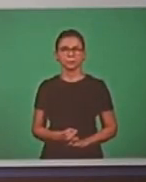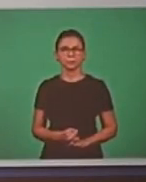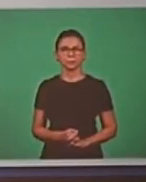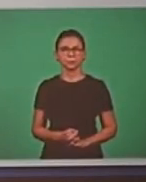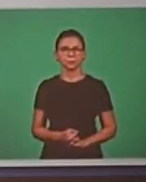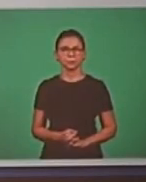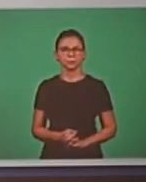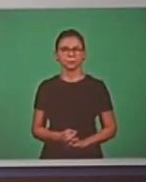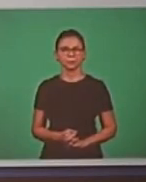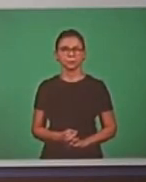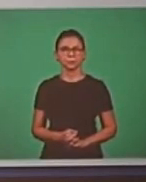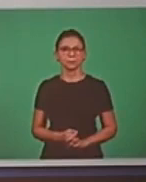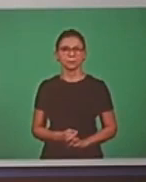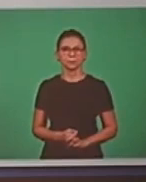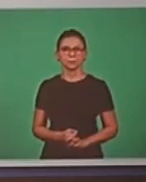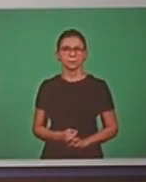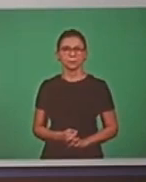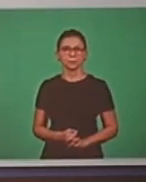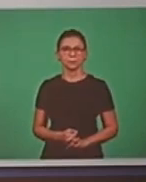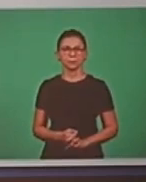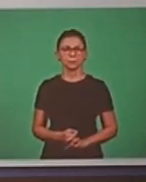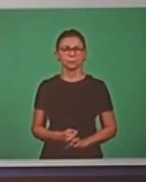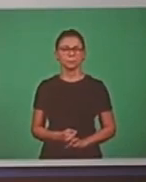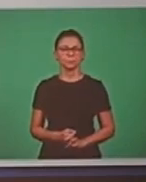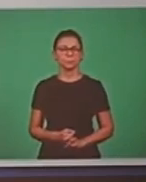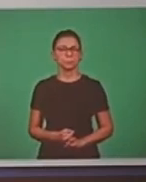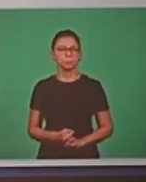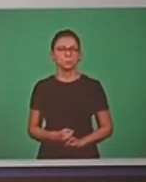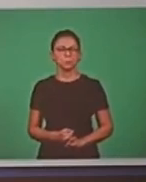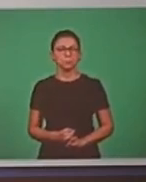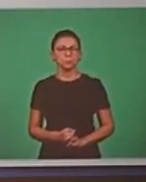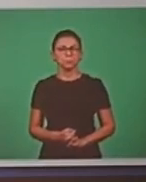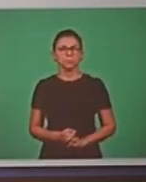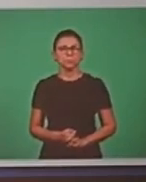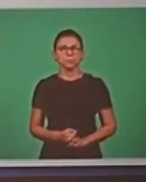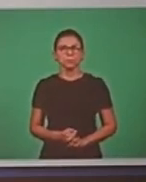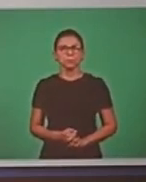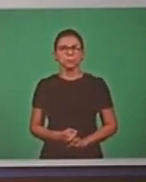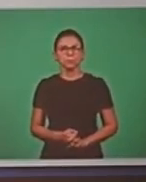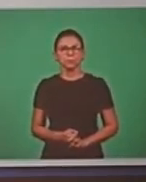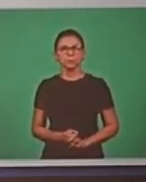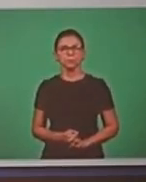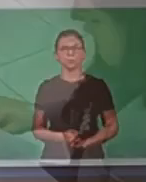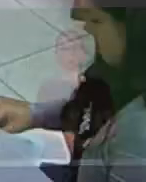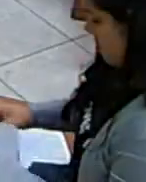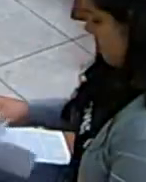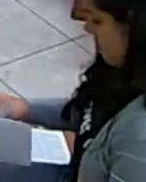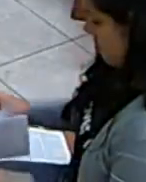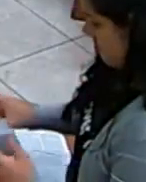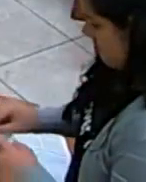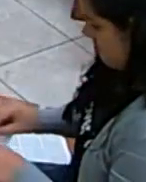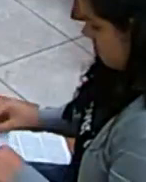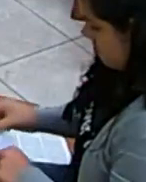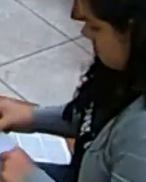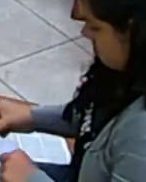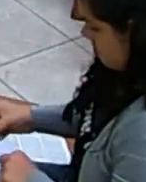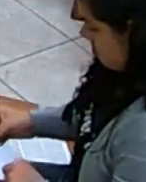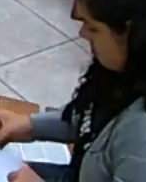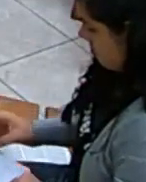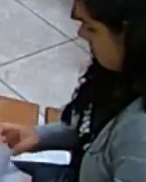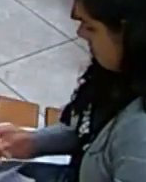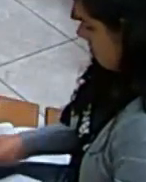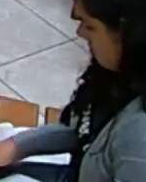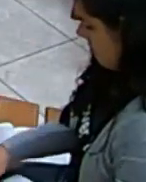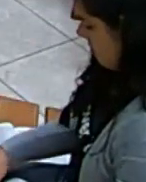we're gonna give opportunity for the church to participate. The parable talks about a journey of work of the day, and what